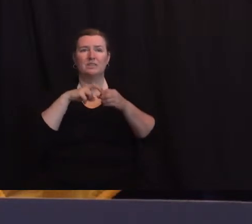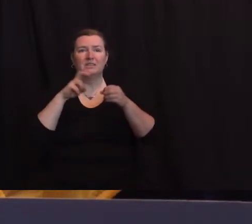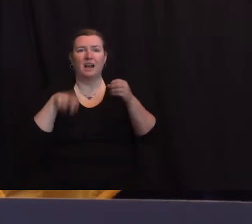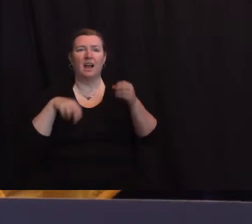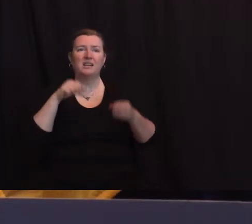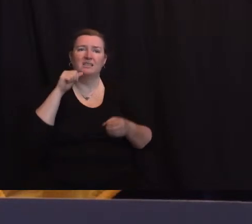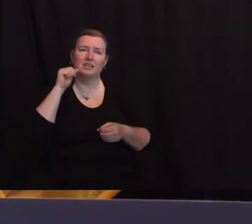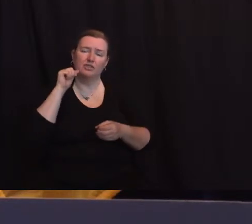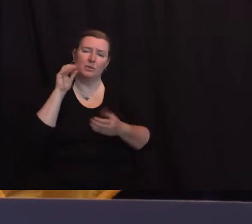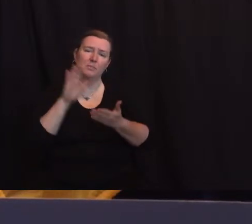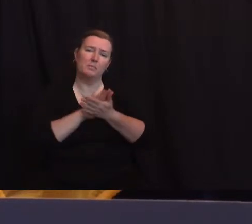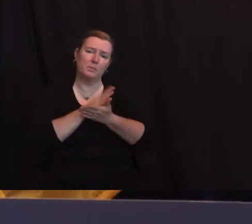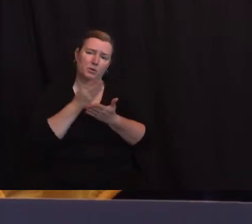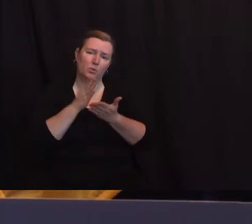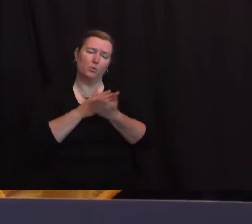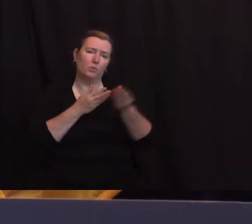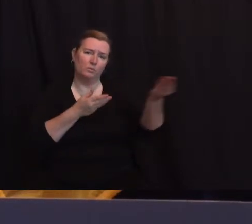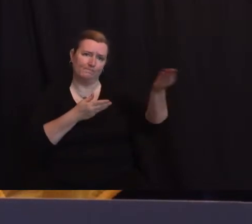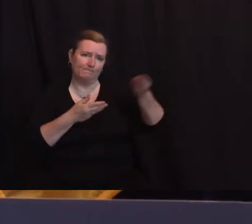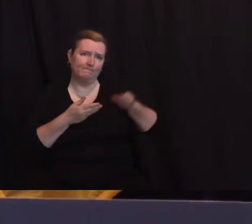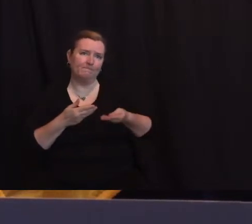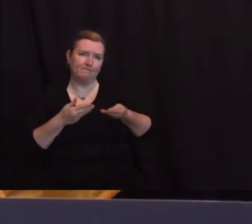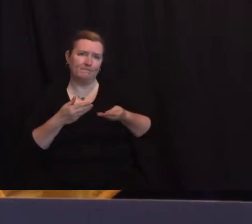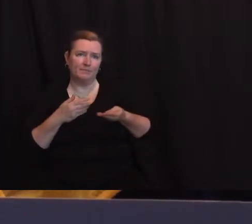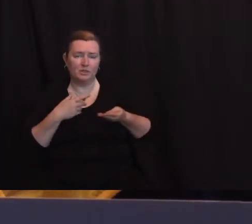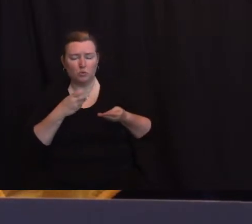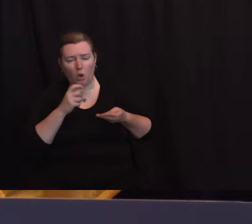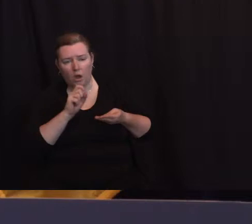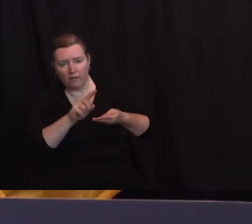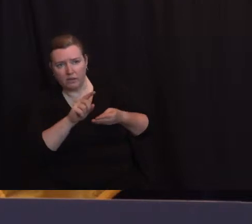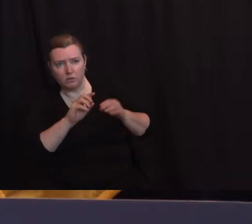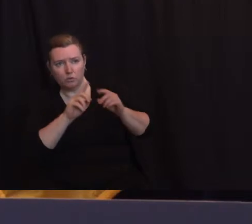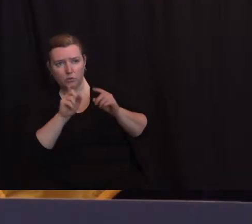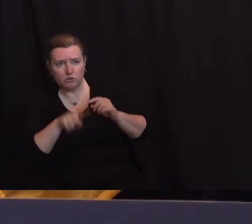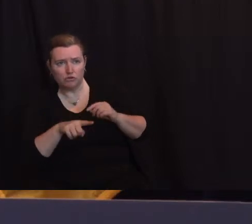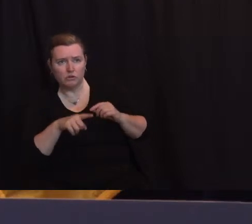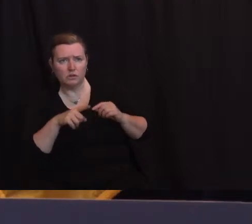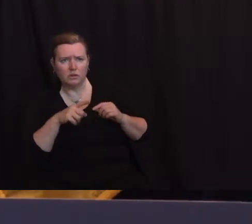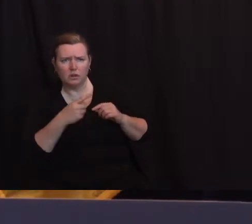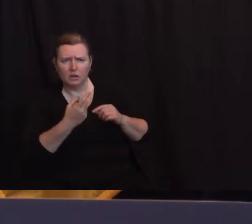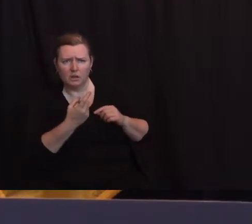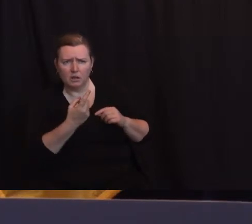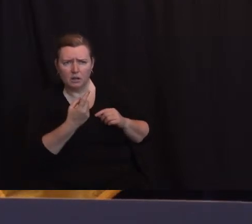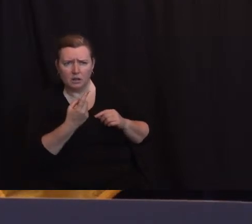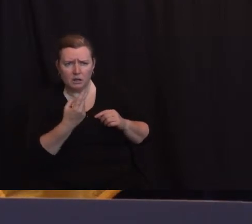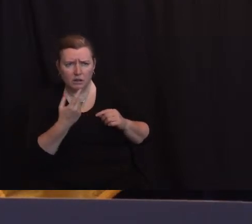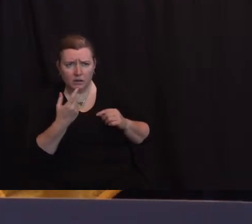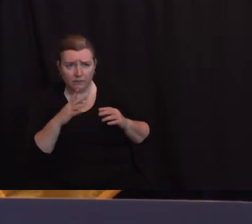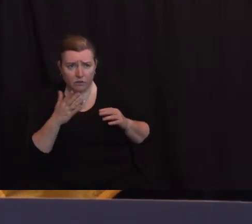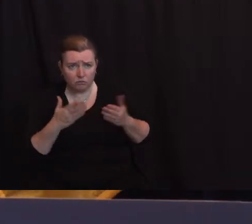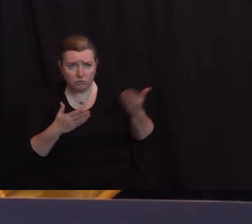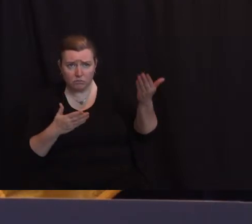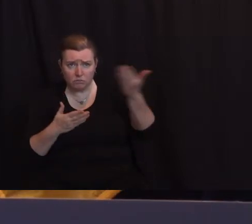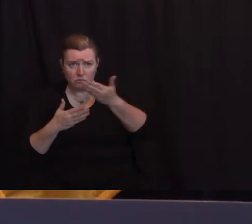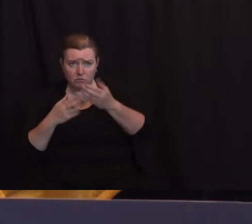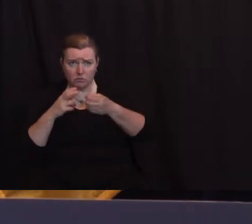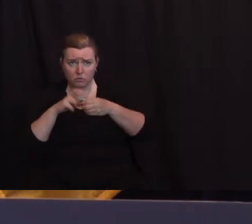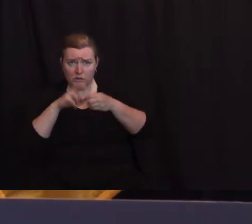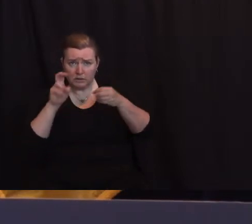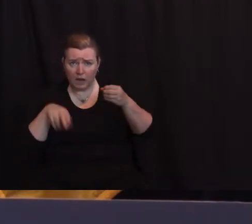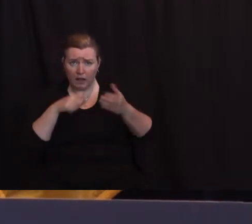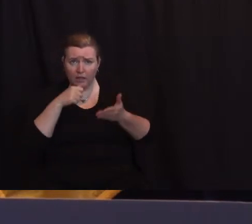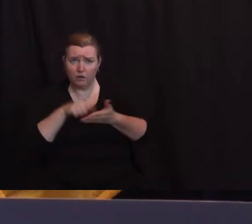I maybe misheard the question, but I assume it's in that, given that, what are we looking for? It's too early to tell,